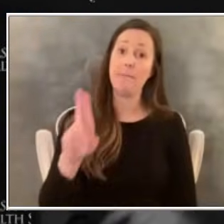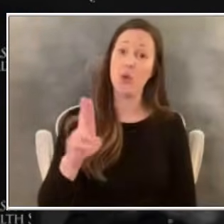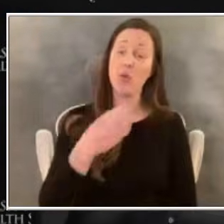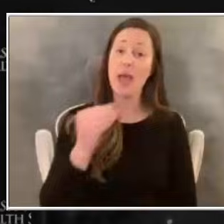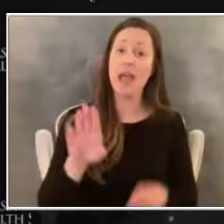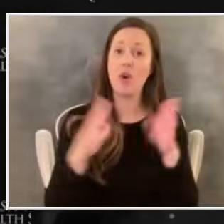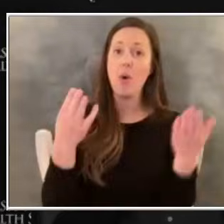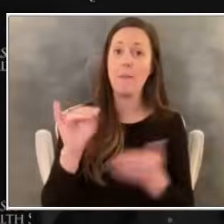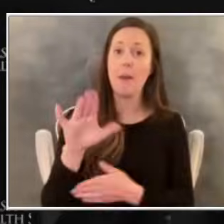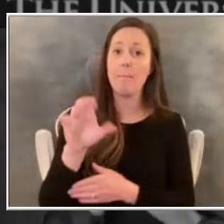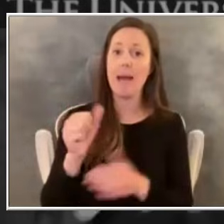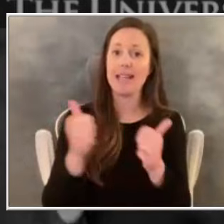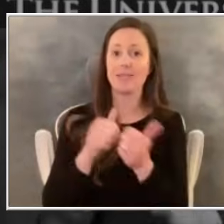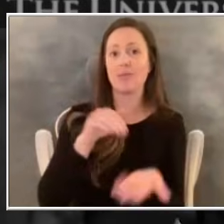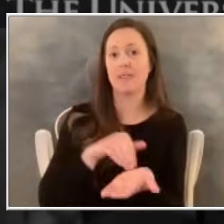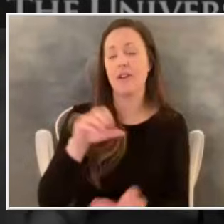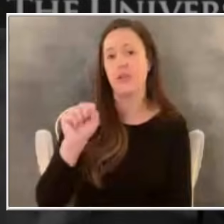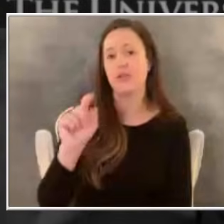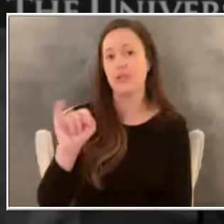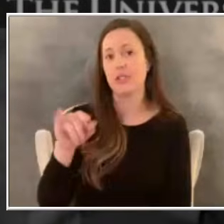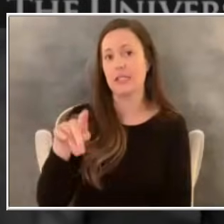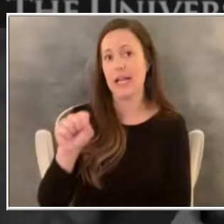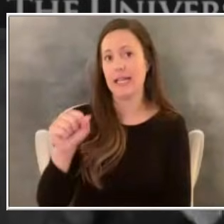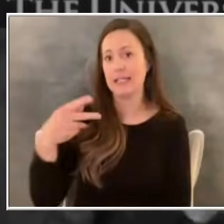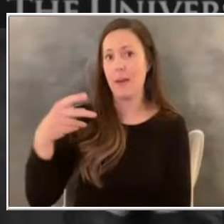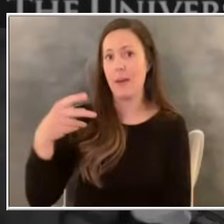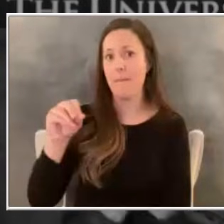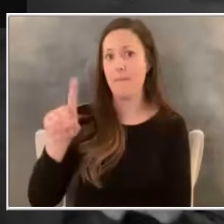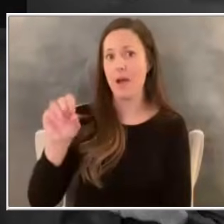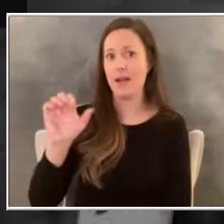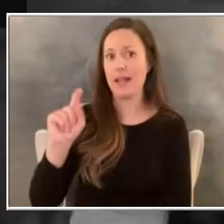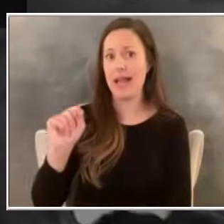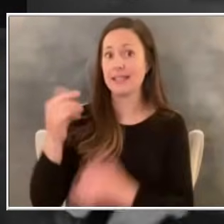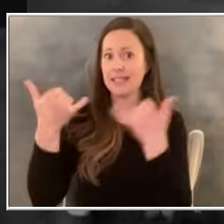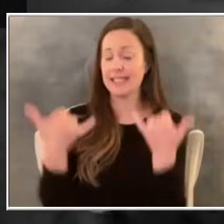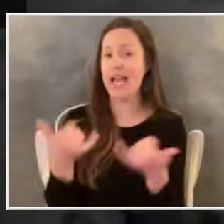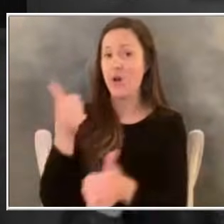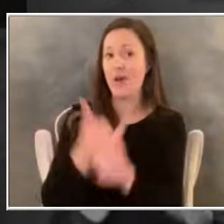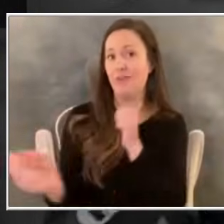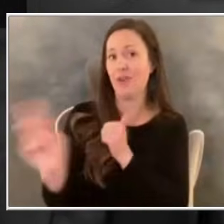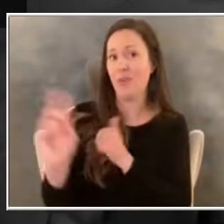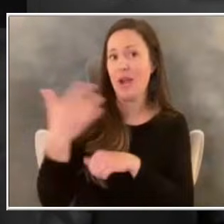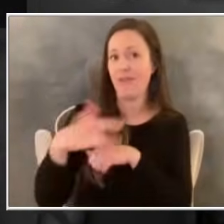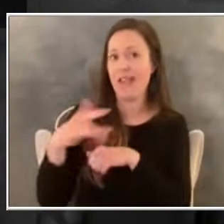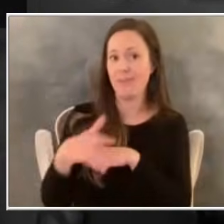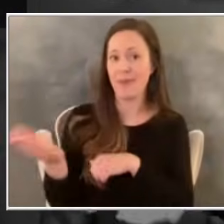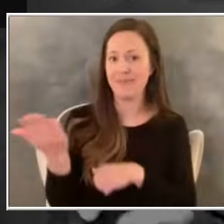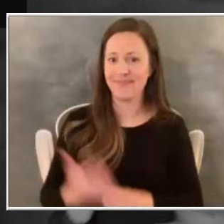Mics with Dr. Stites podcasts. Now, everywhere podcasts are available.